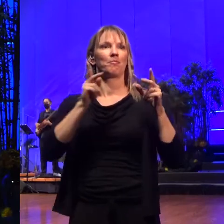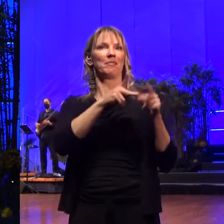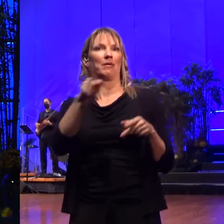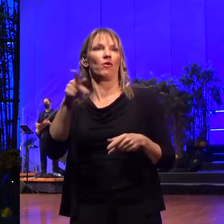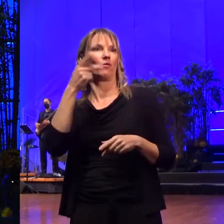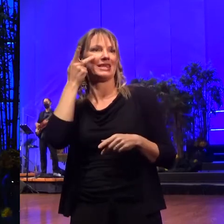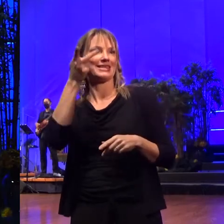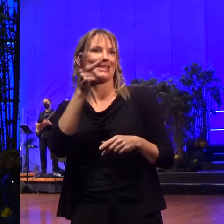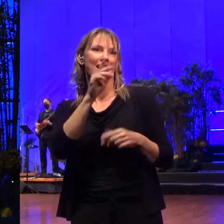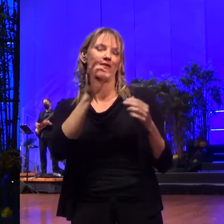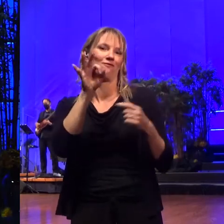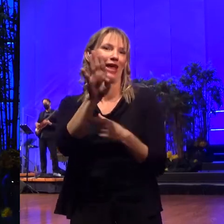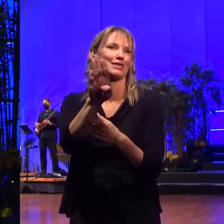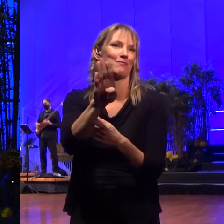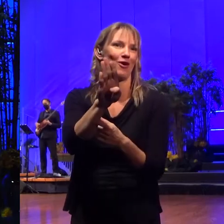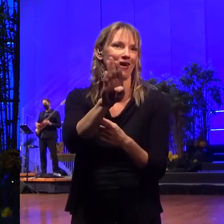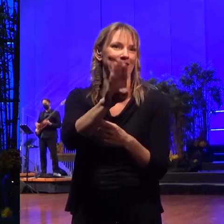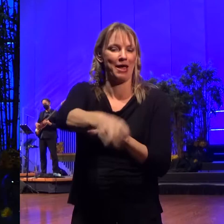midnight.